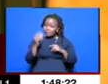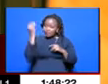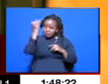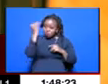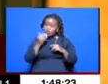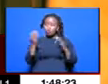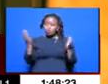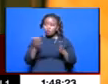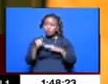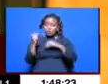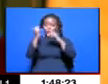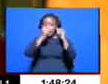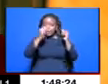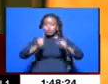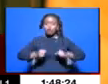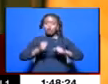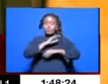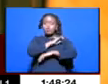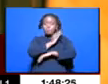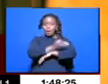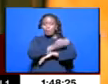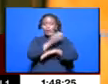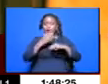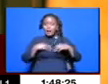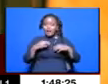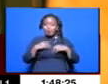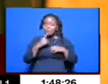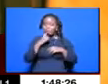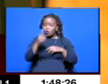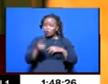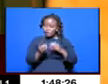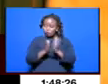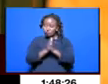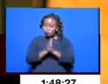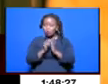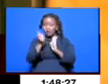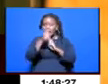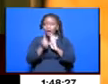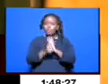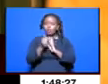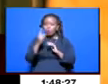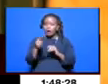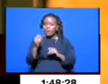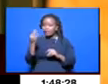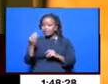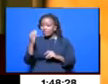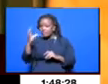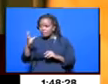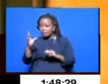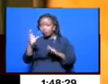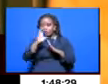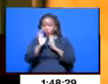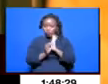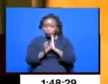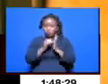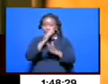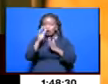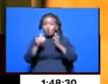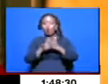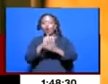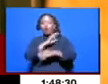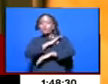been delegated under Article 13C of the same Constitution. All its powers, including that